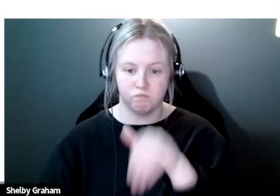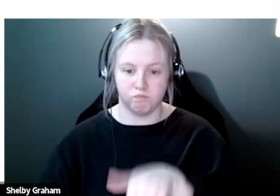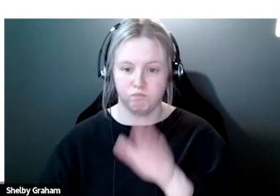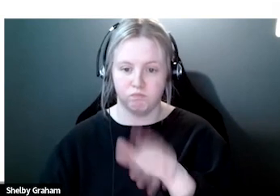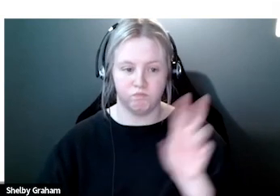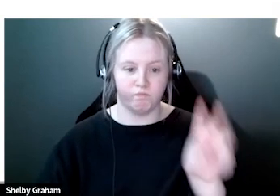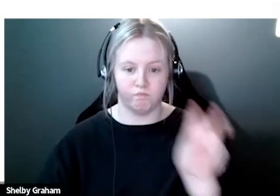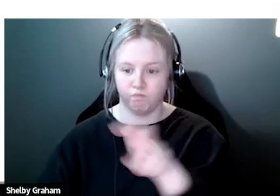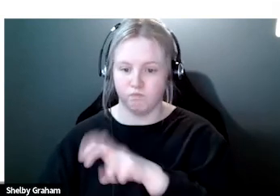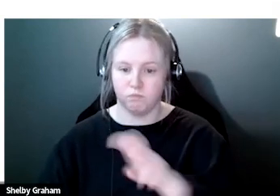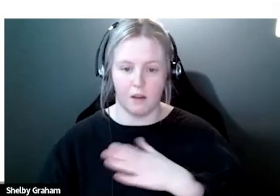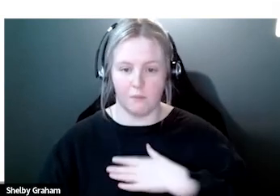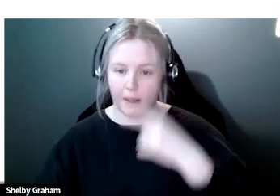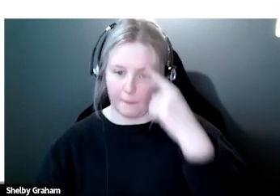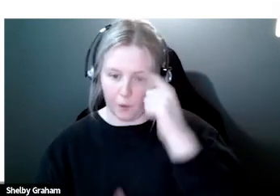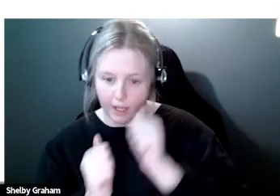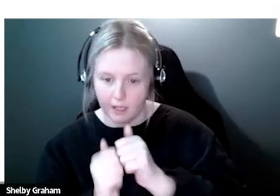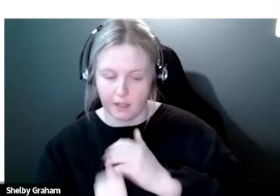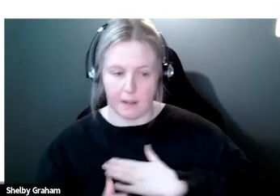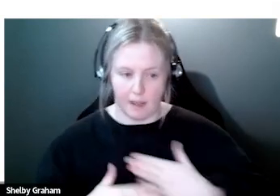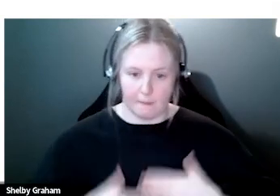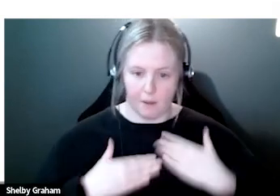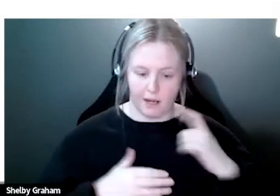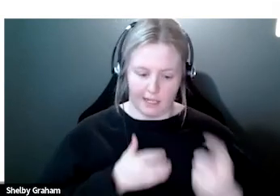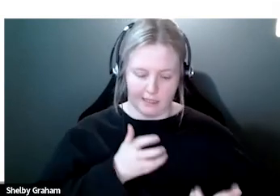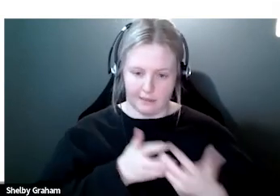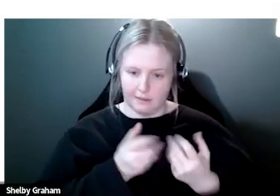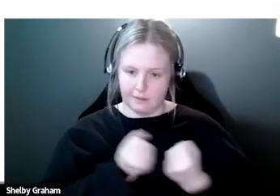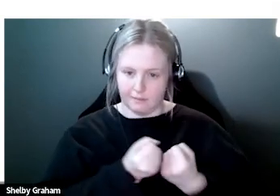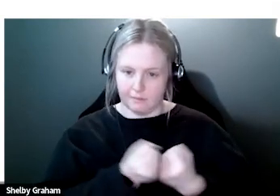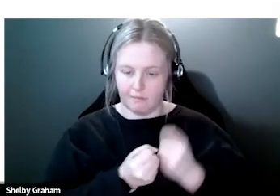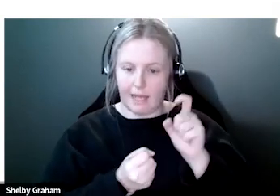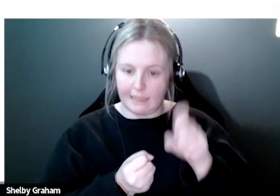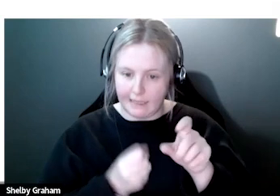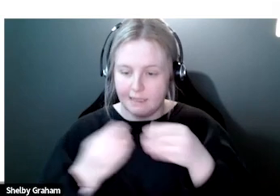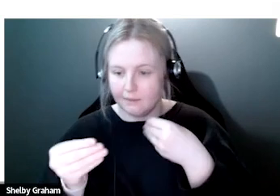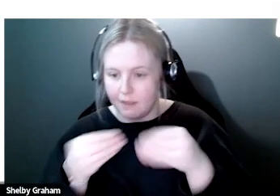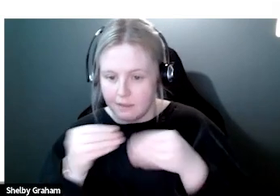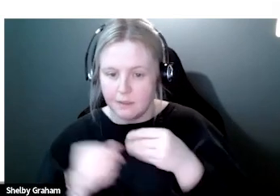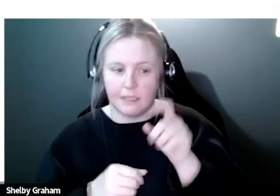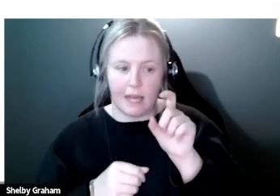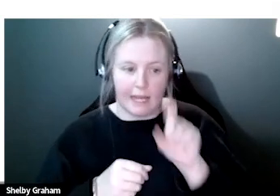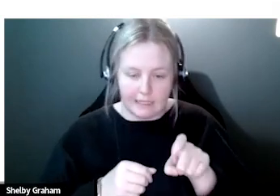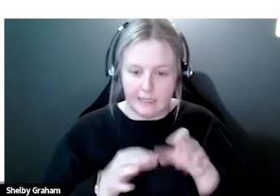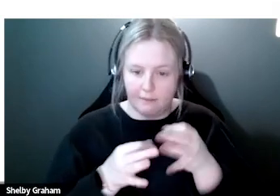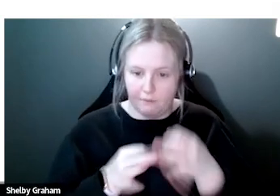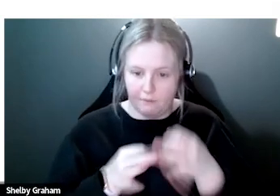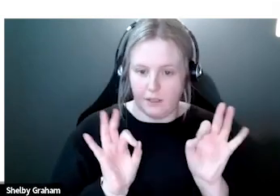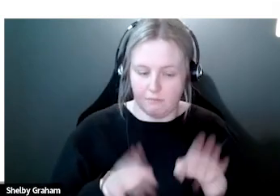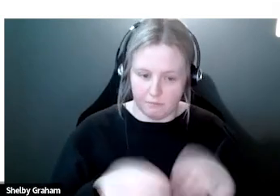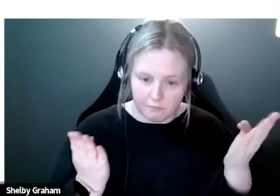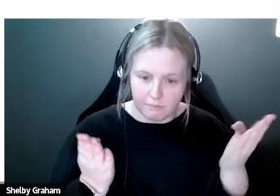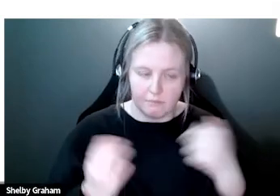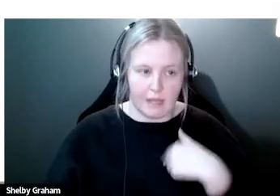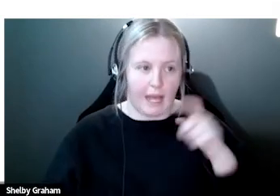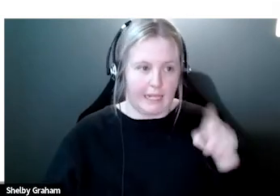my brain and my body is asking. I need the flexibility and the freedom to say, this is what I am